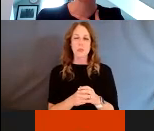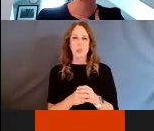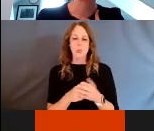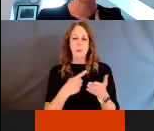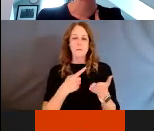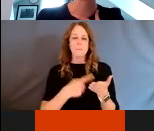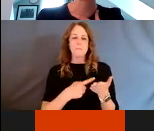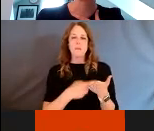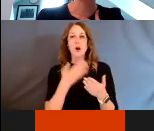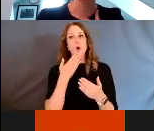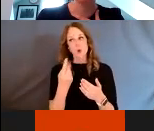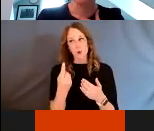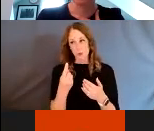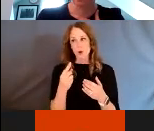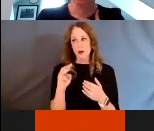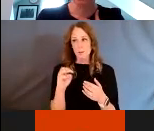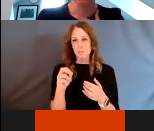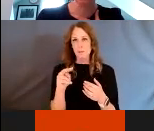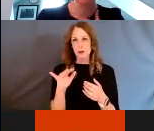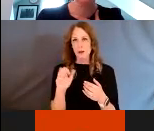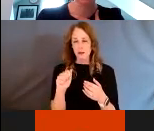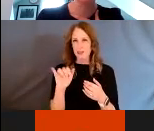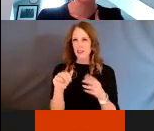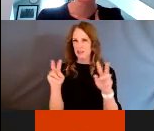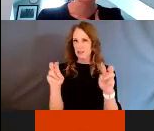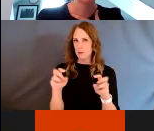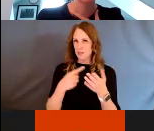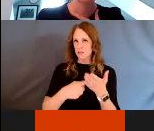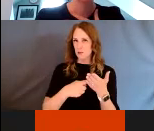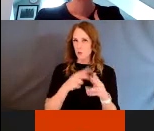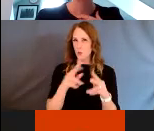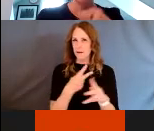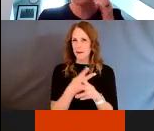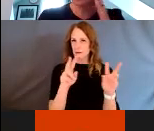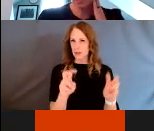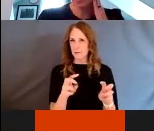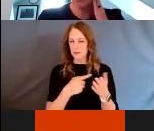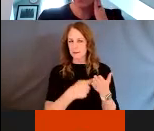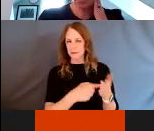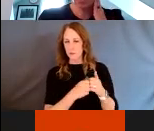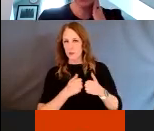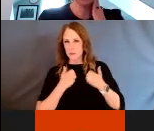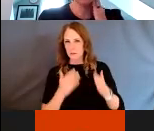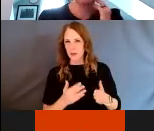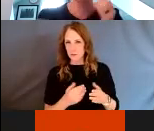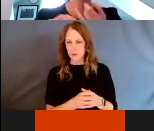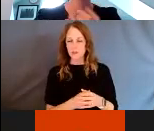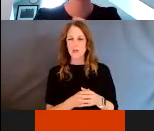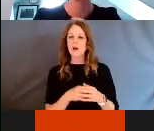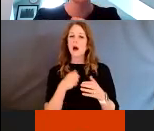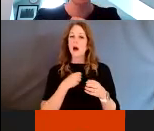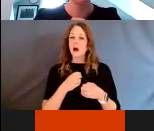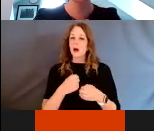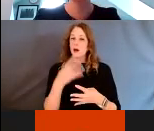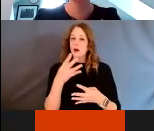good one, Monica. Yeah, absolutely. What are you talking about with survivors? So the ones that I have put on the screen are